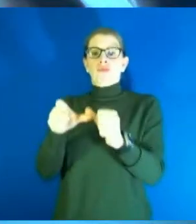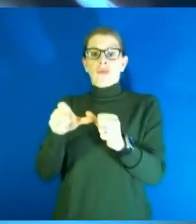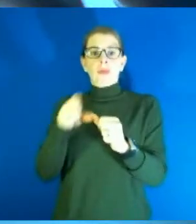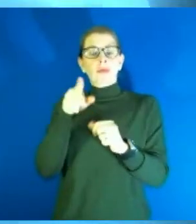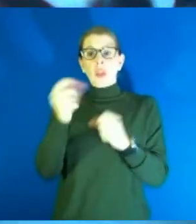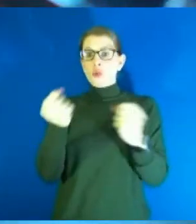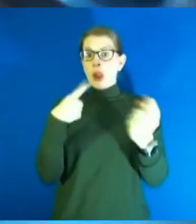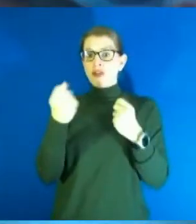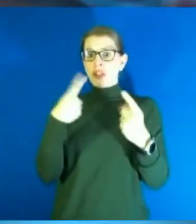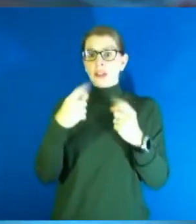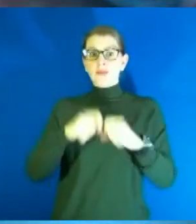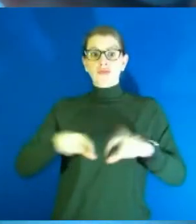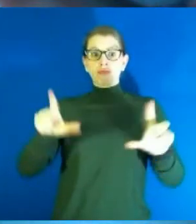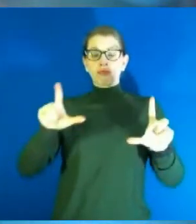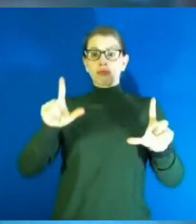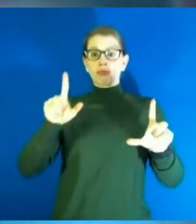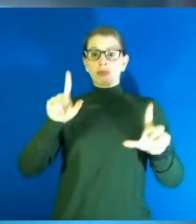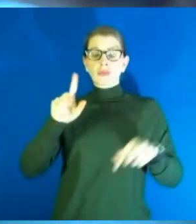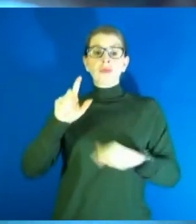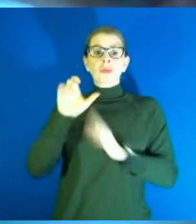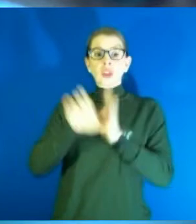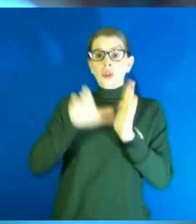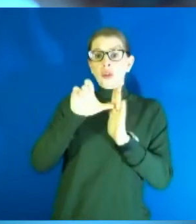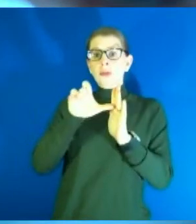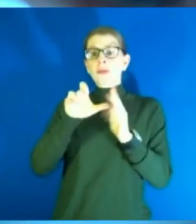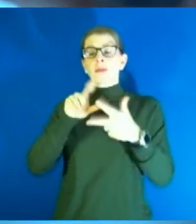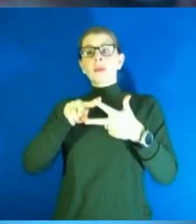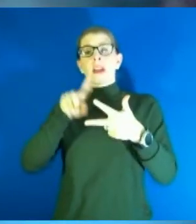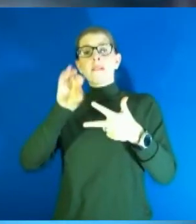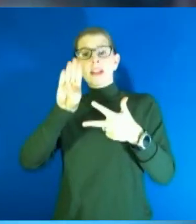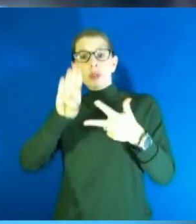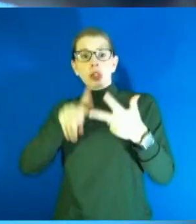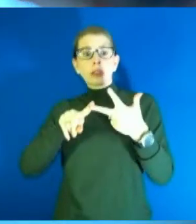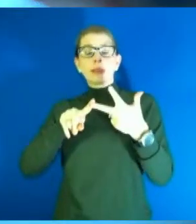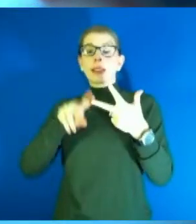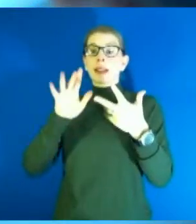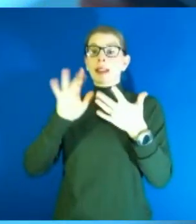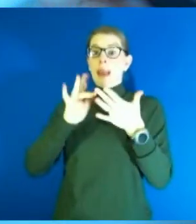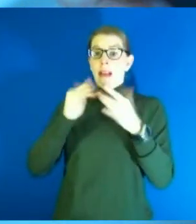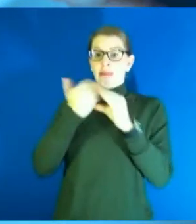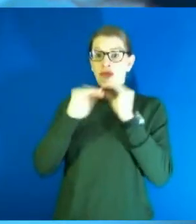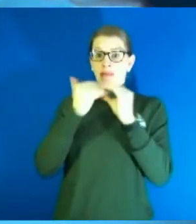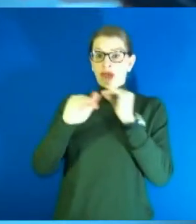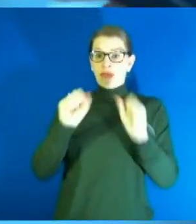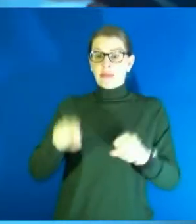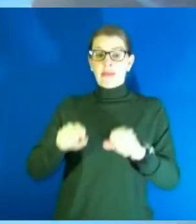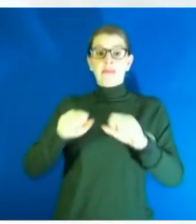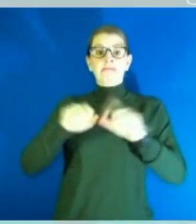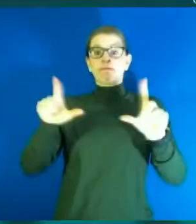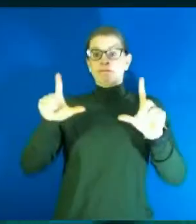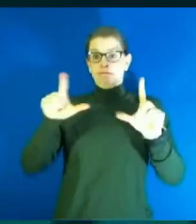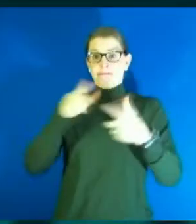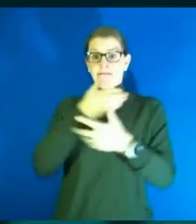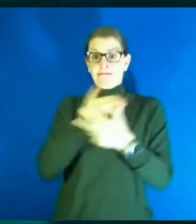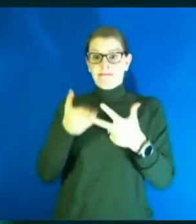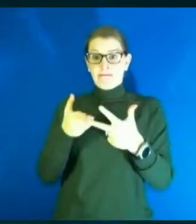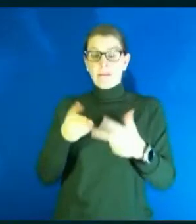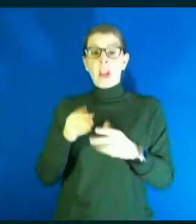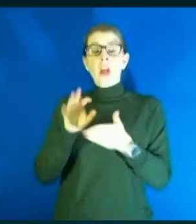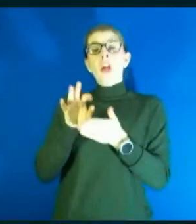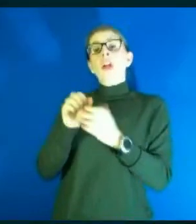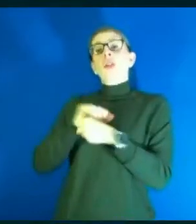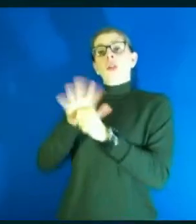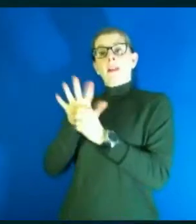and Facebook. Also email them to the Medical News Network. You can find those right there on your screen. Now, let's get to our COVID count and to Dr.